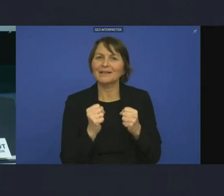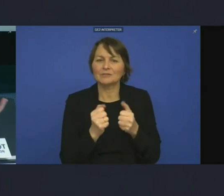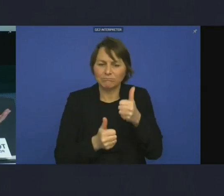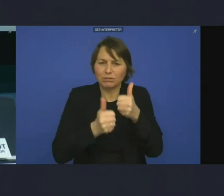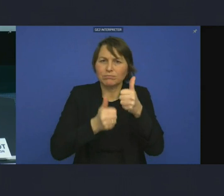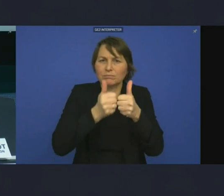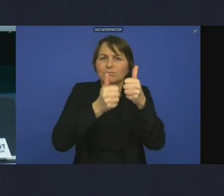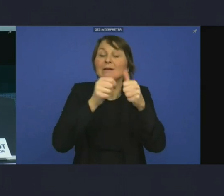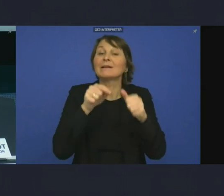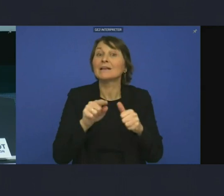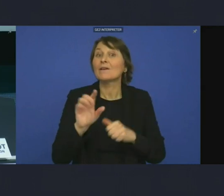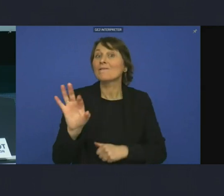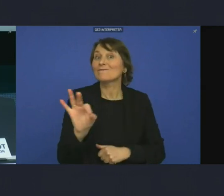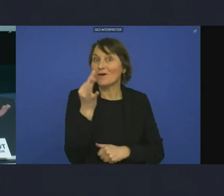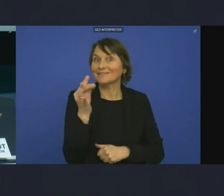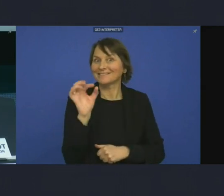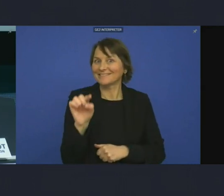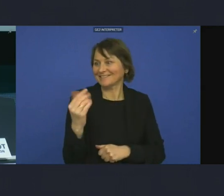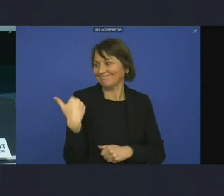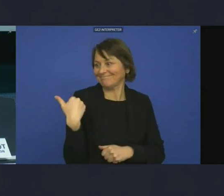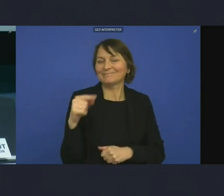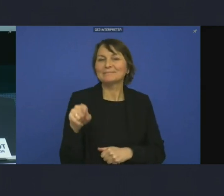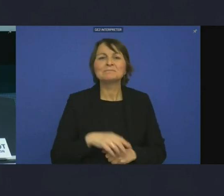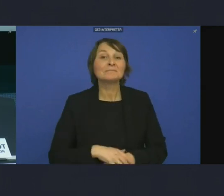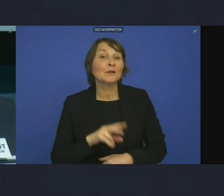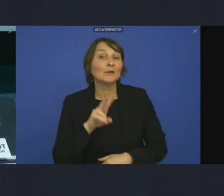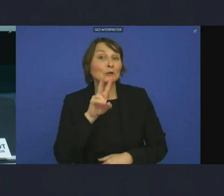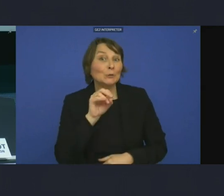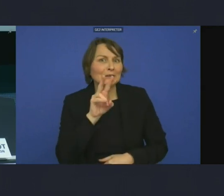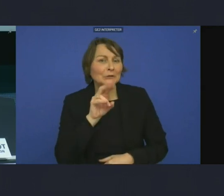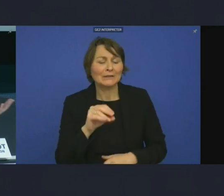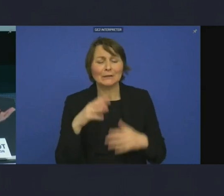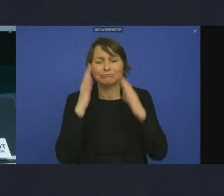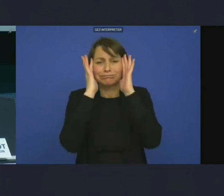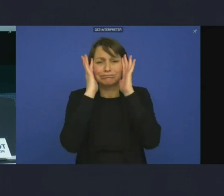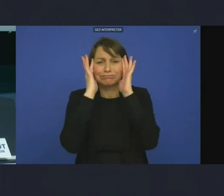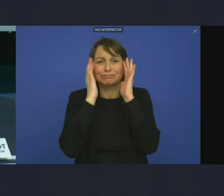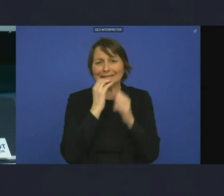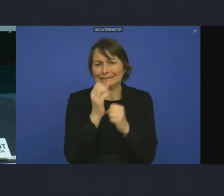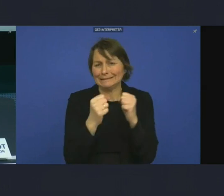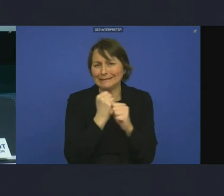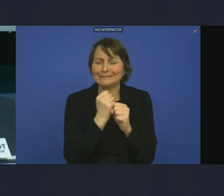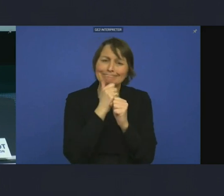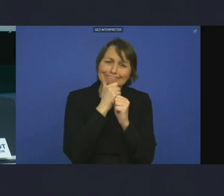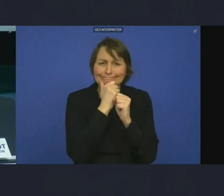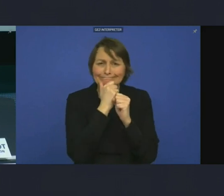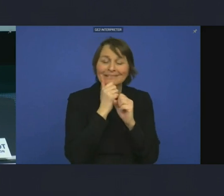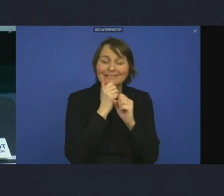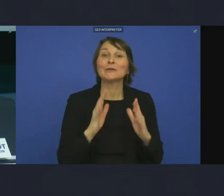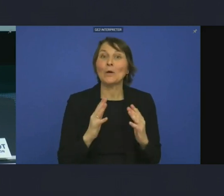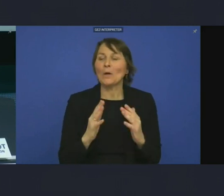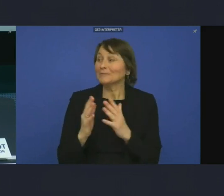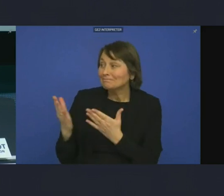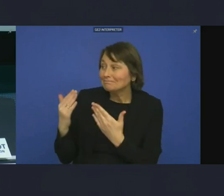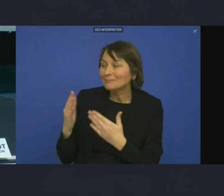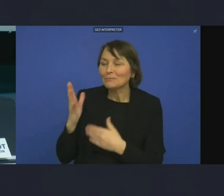course, this was 2020, a very difficult year, and we look forward also to learning from your